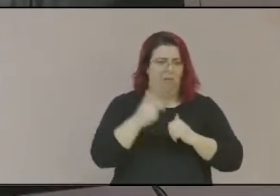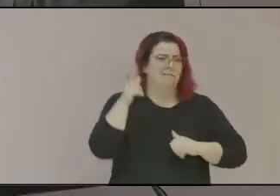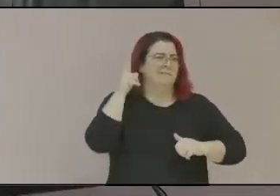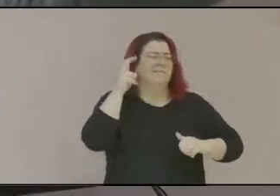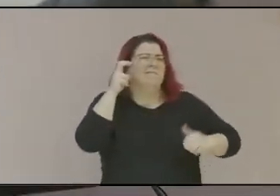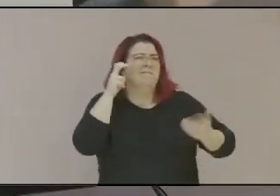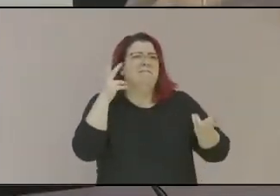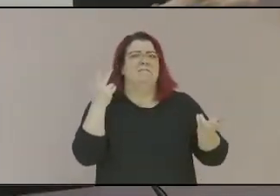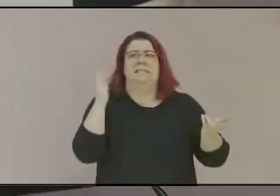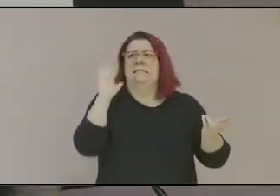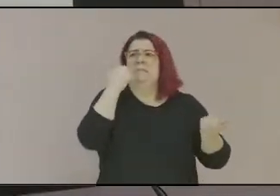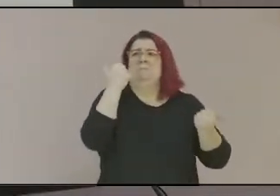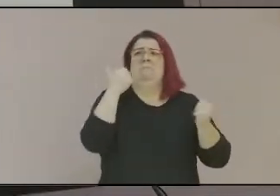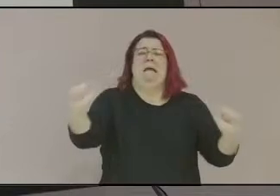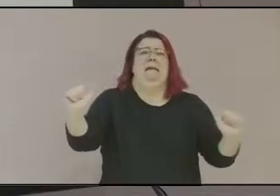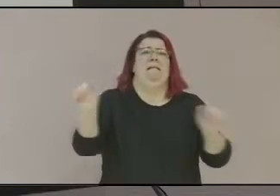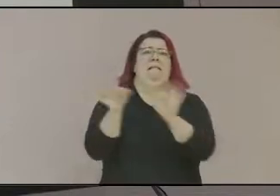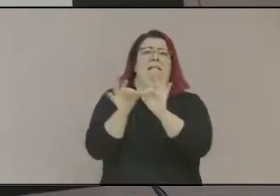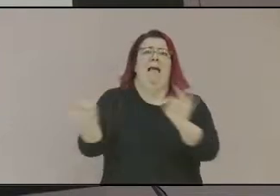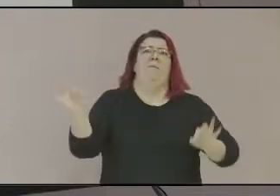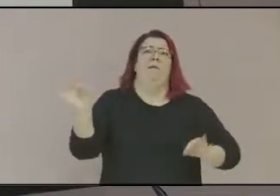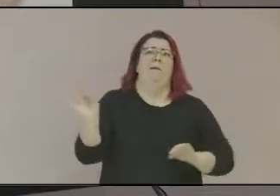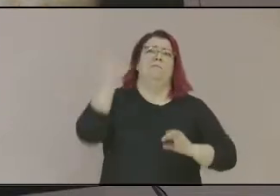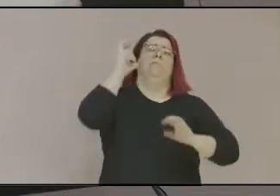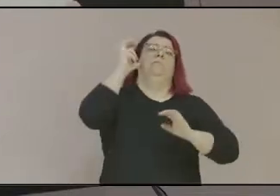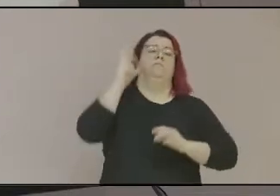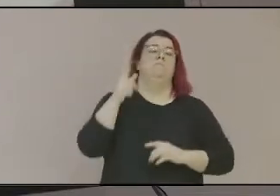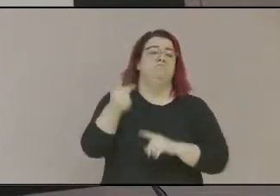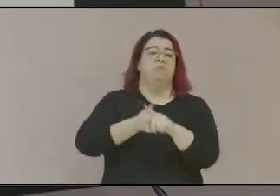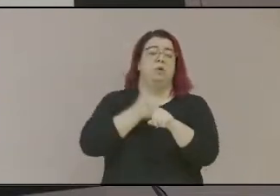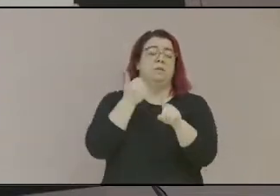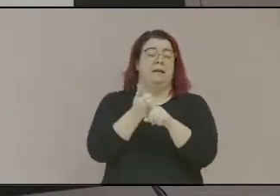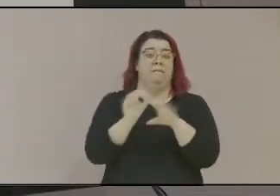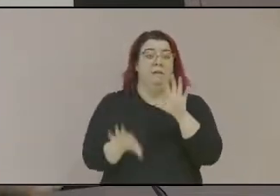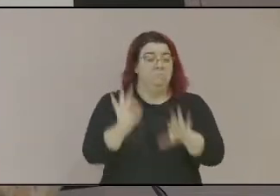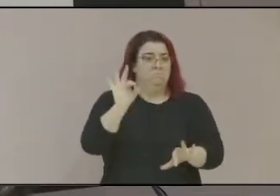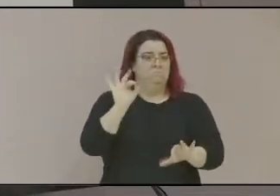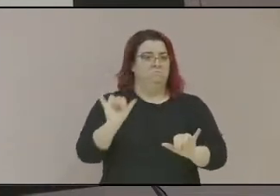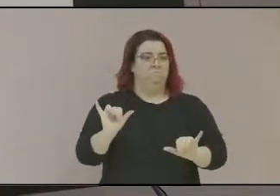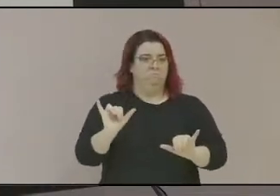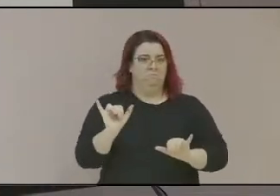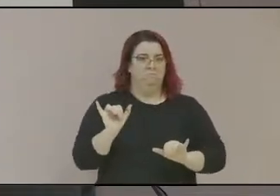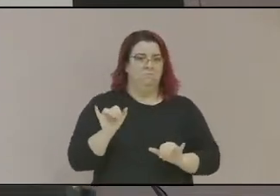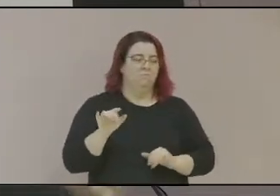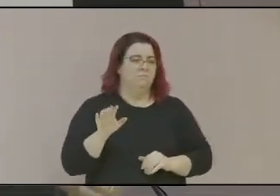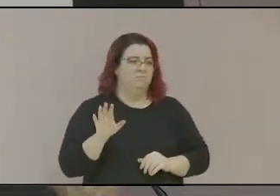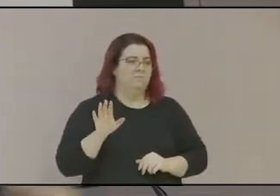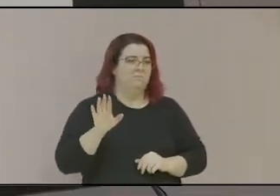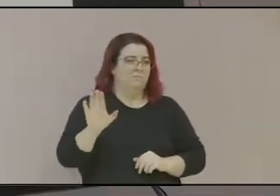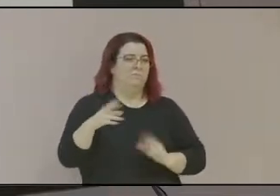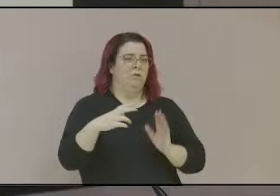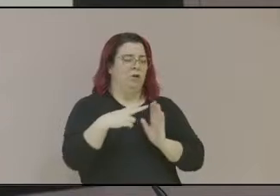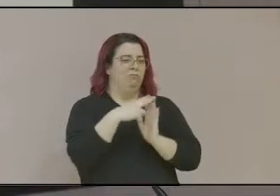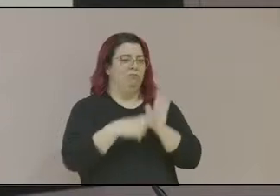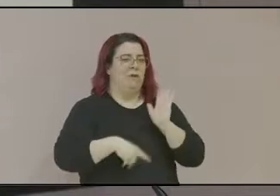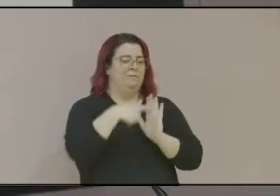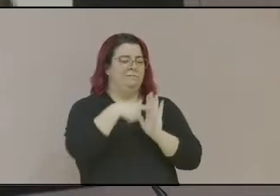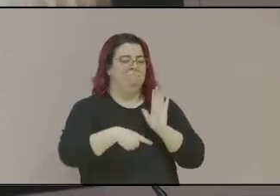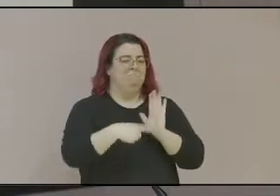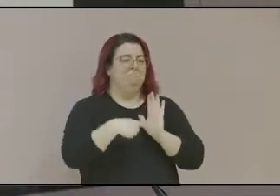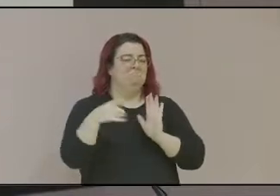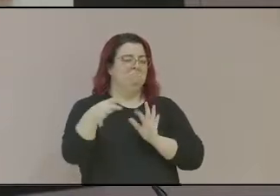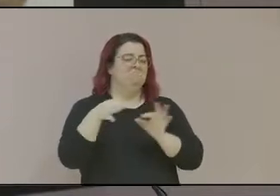any language that she discovered by chance, as she recounts in the essay, while looking at